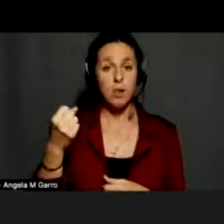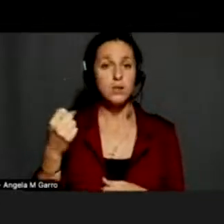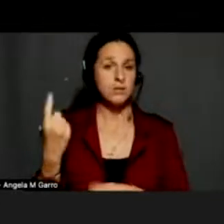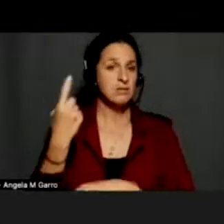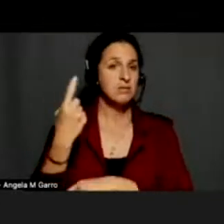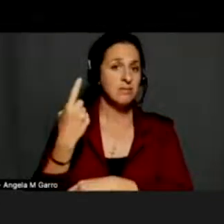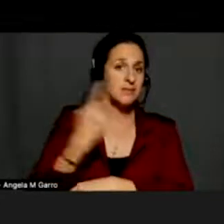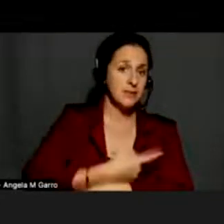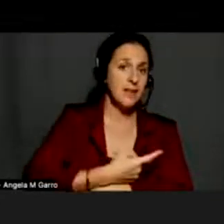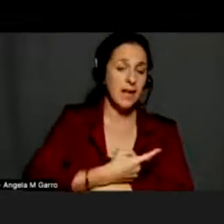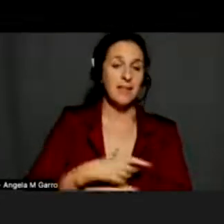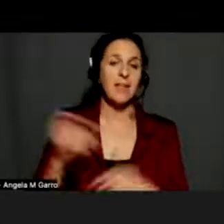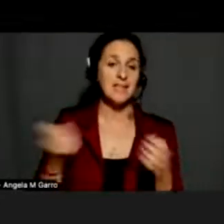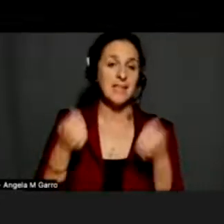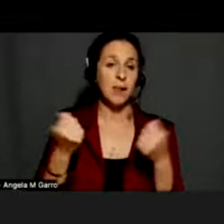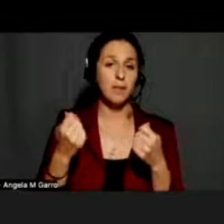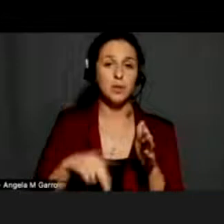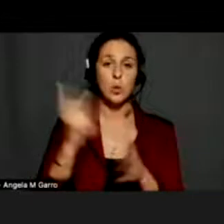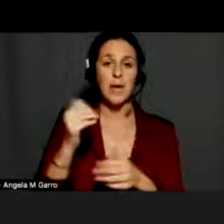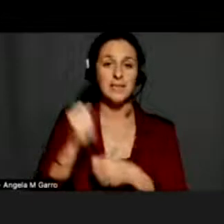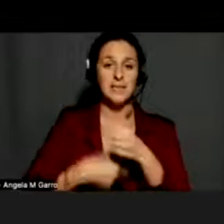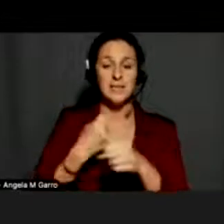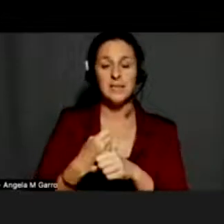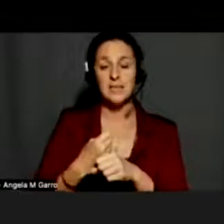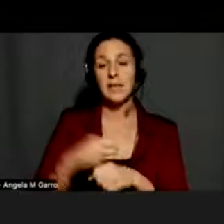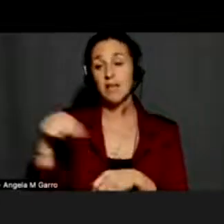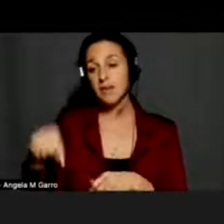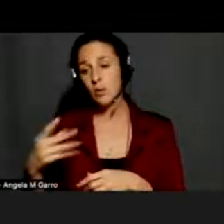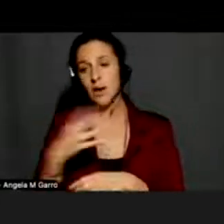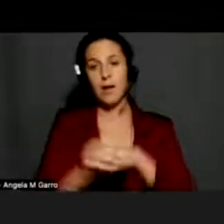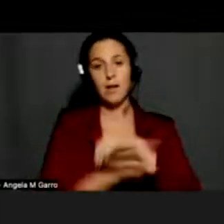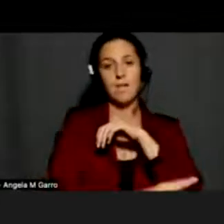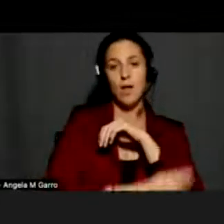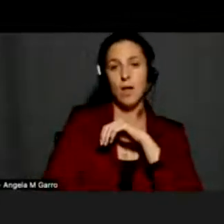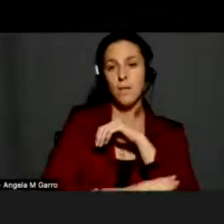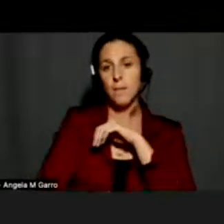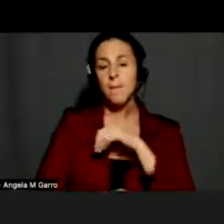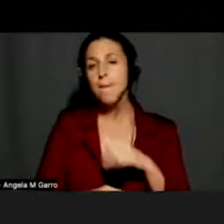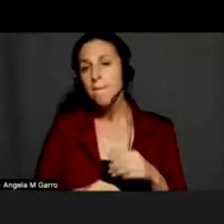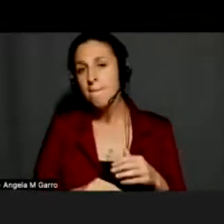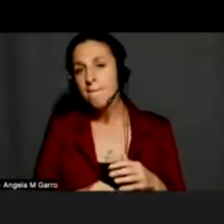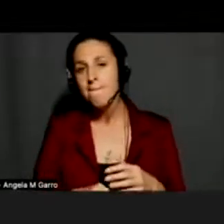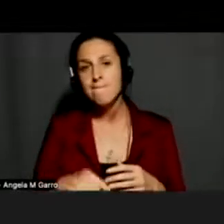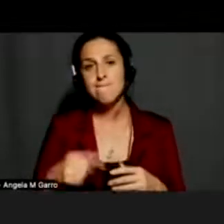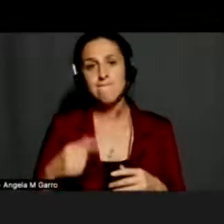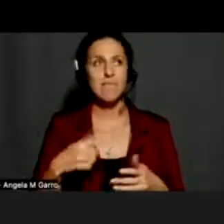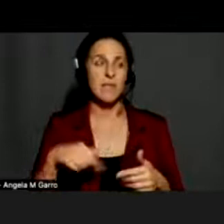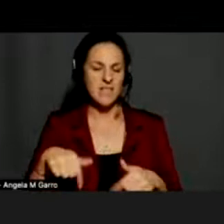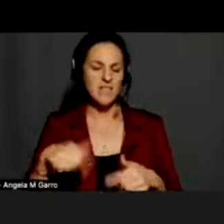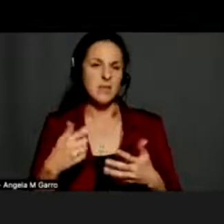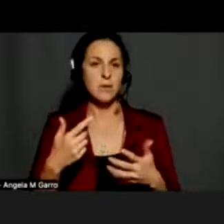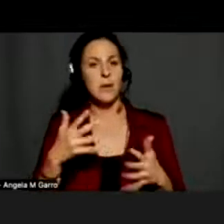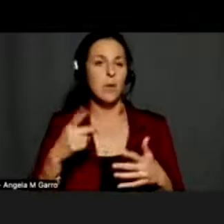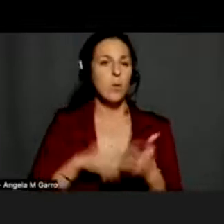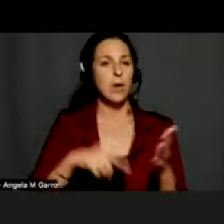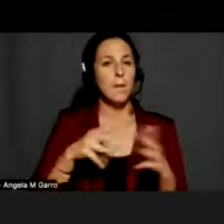They celebrate it twice a year. There's one in the fall, which is kind of what we like Americans celebrate, but this